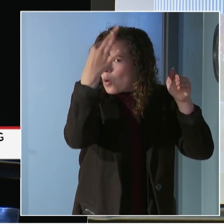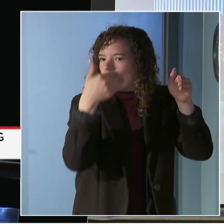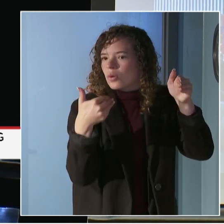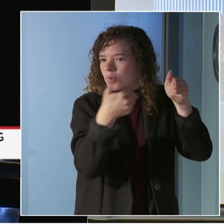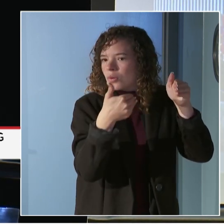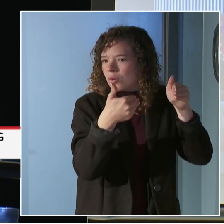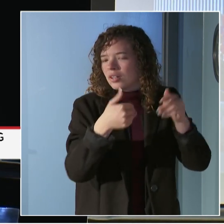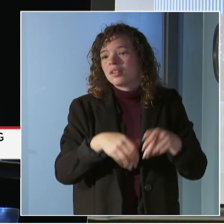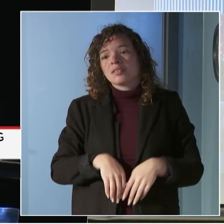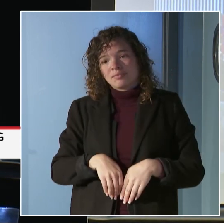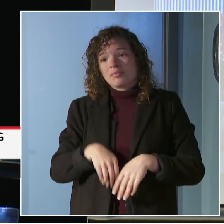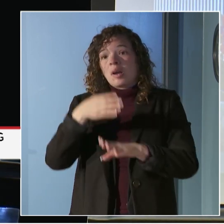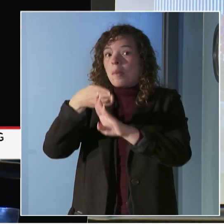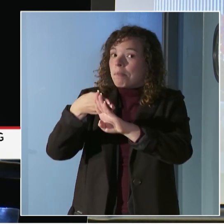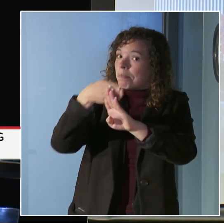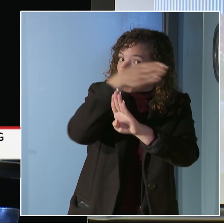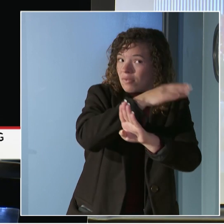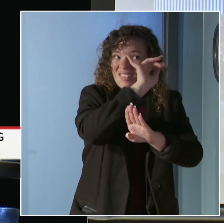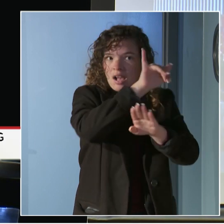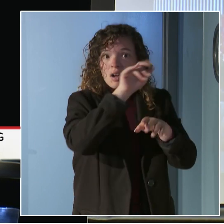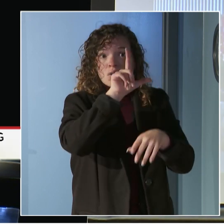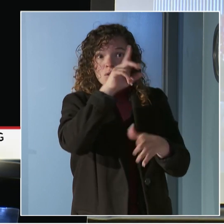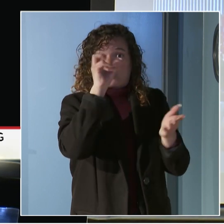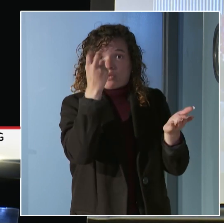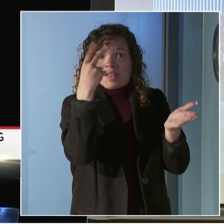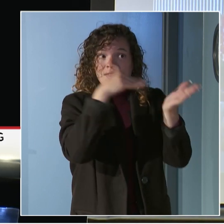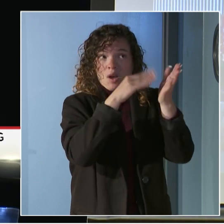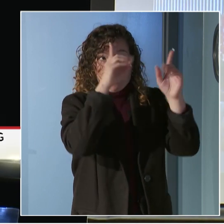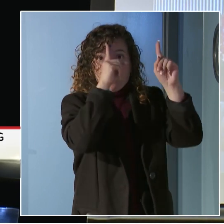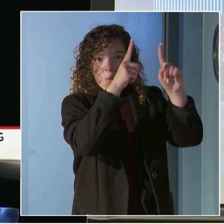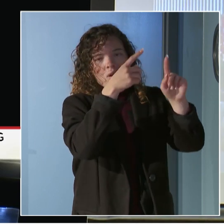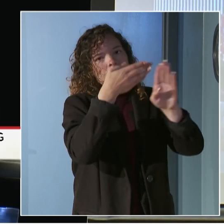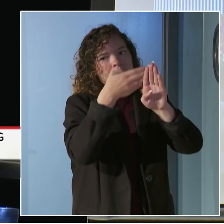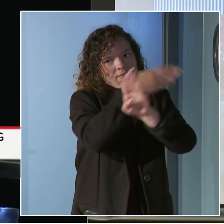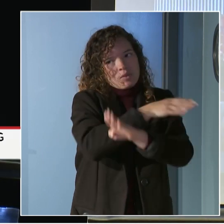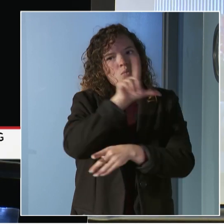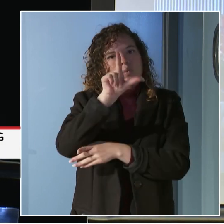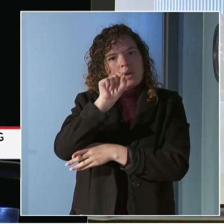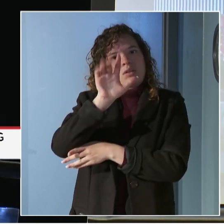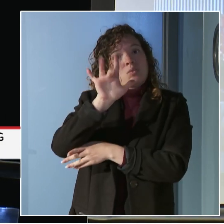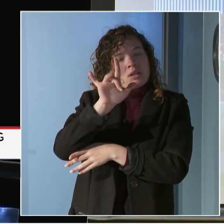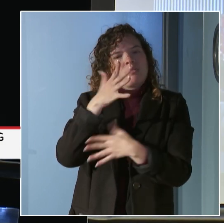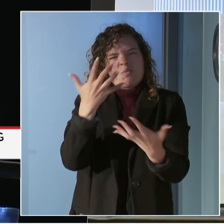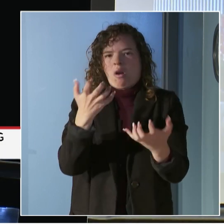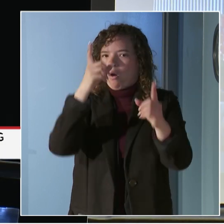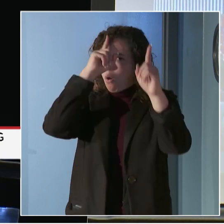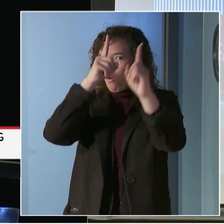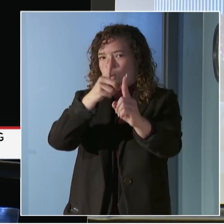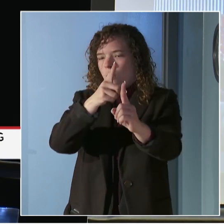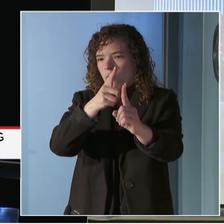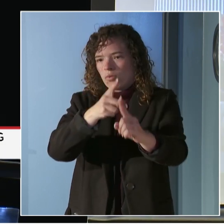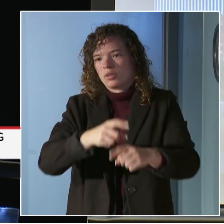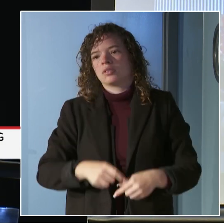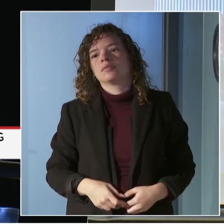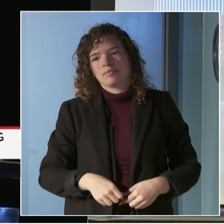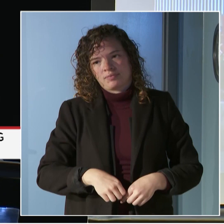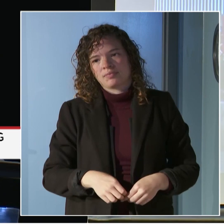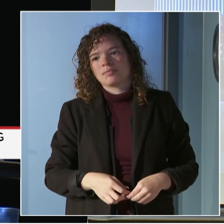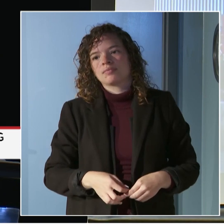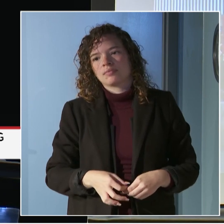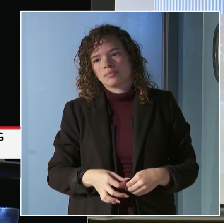And it's been possible because of a lot of creative thinking in our development community, as well as